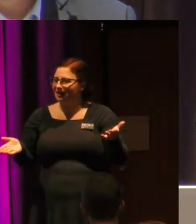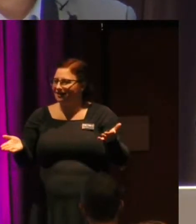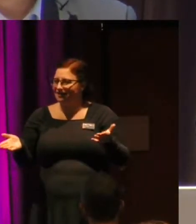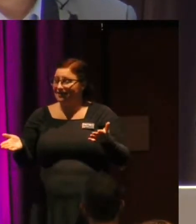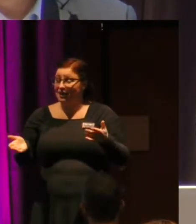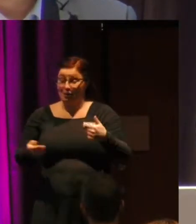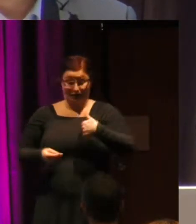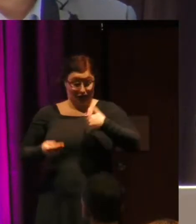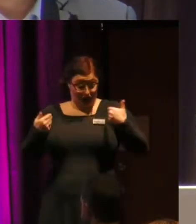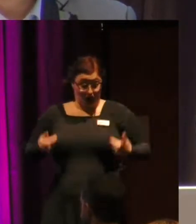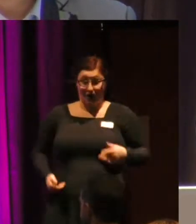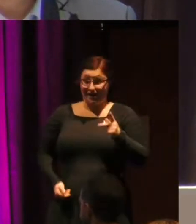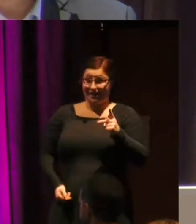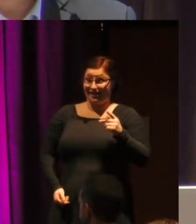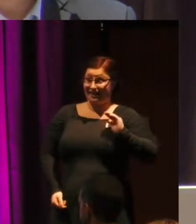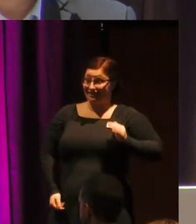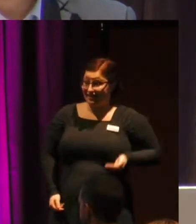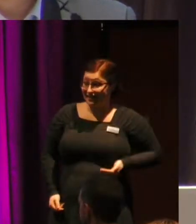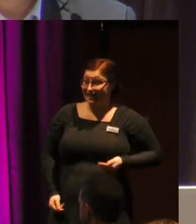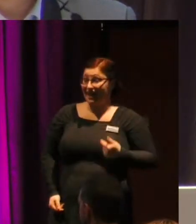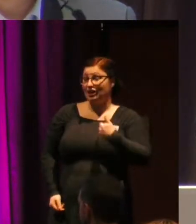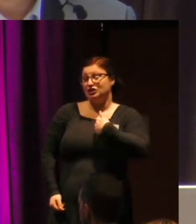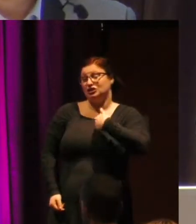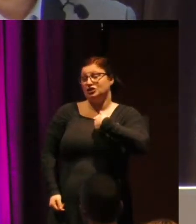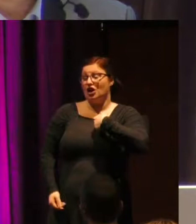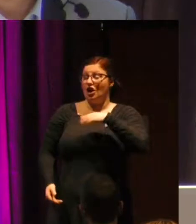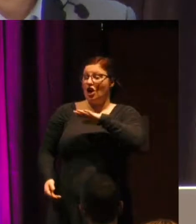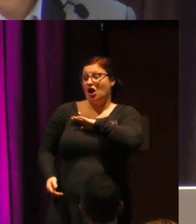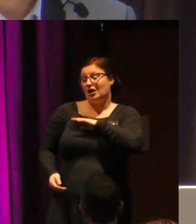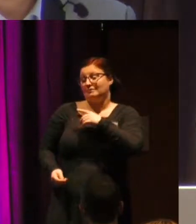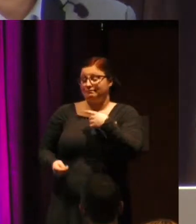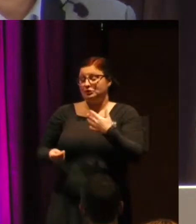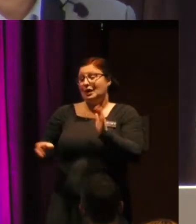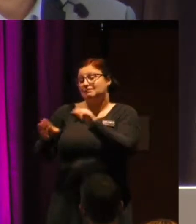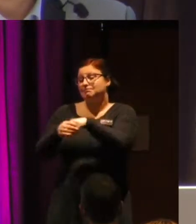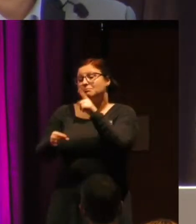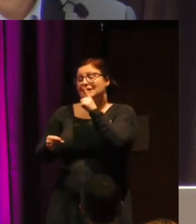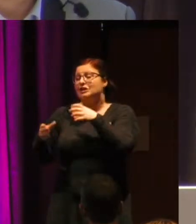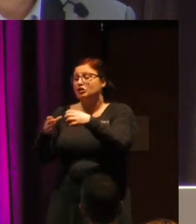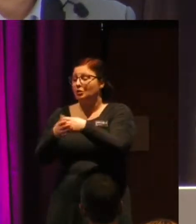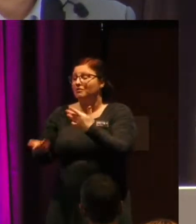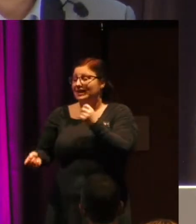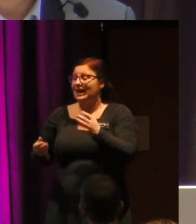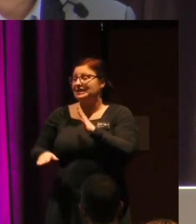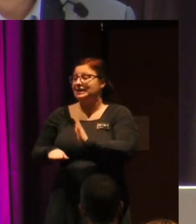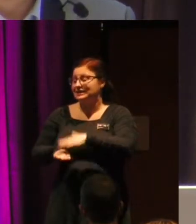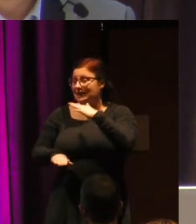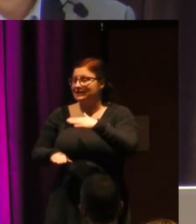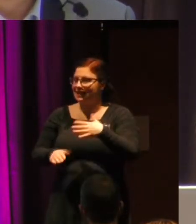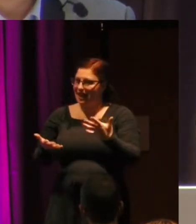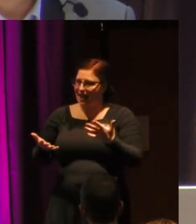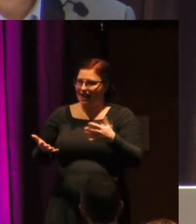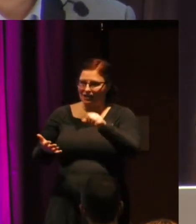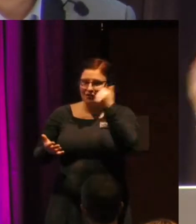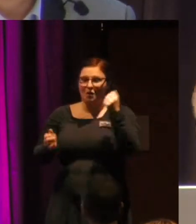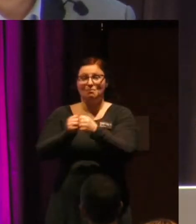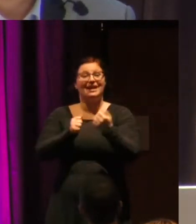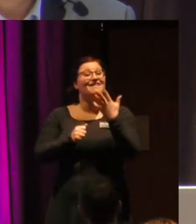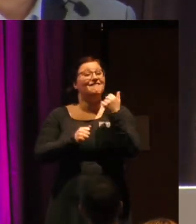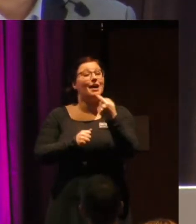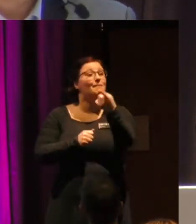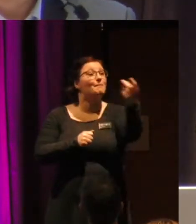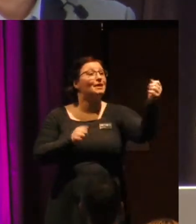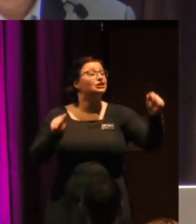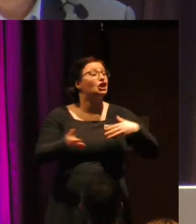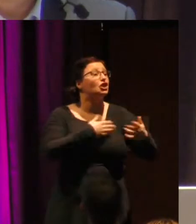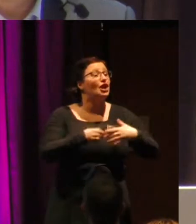be a woman and to be an ethnic vulnerable group is difficult, but nobody else will do it, so we have to